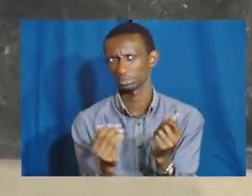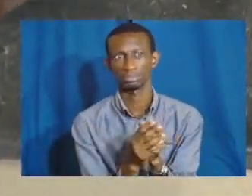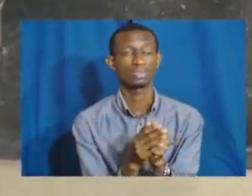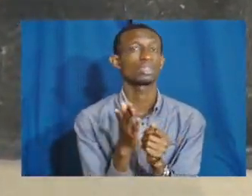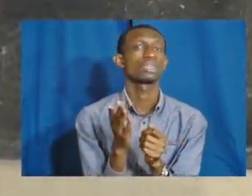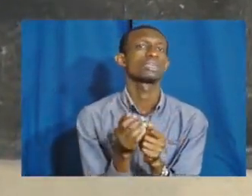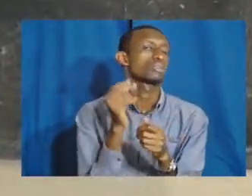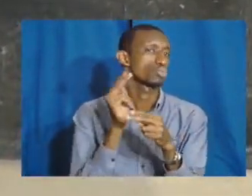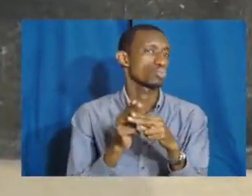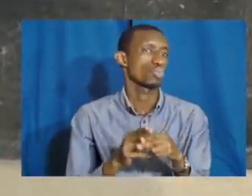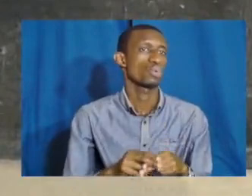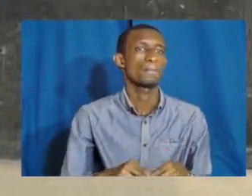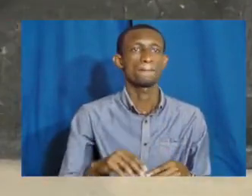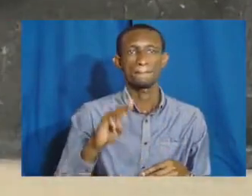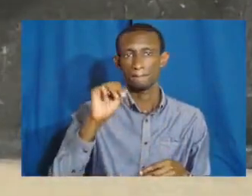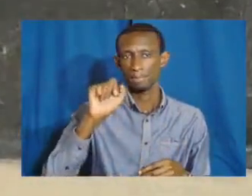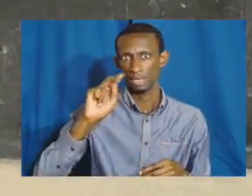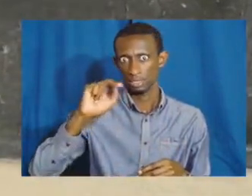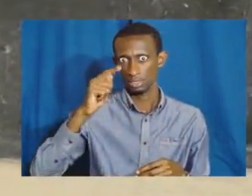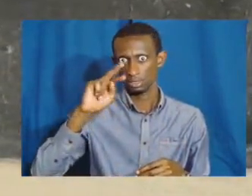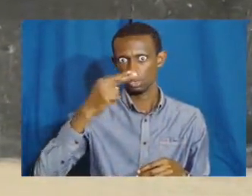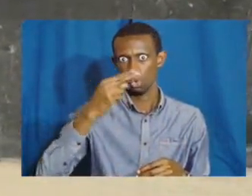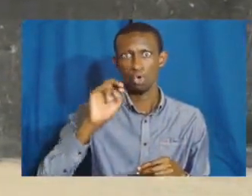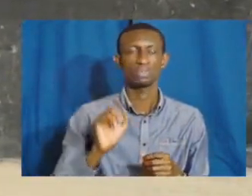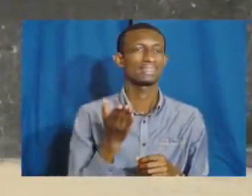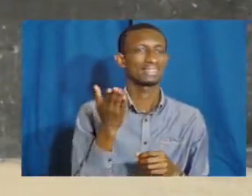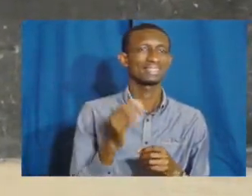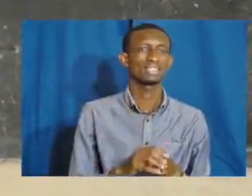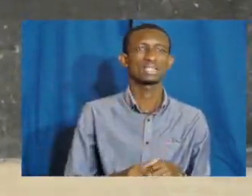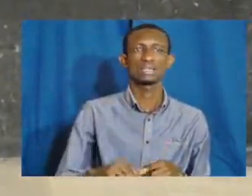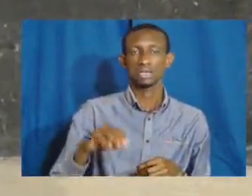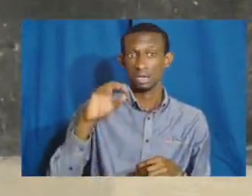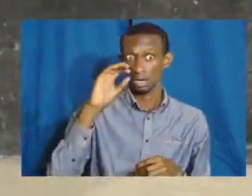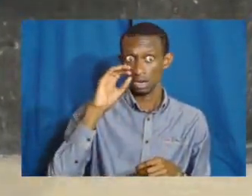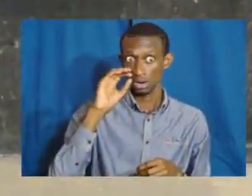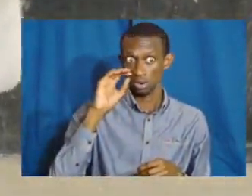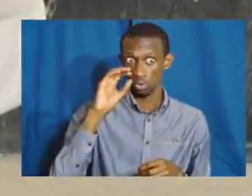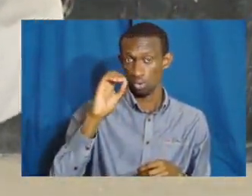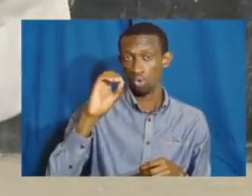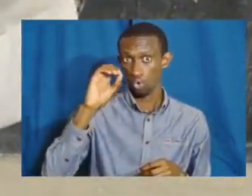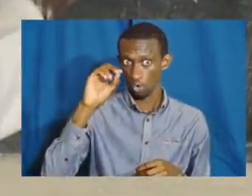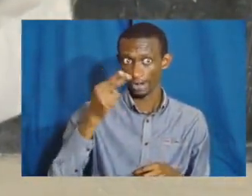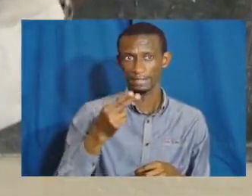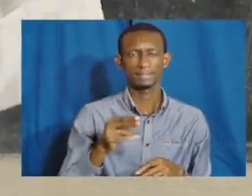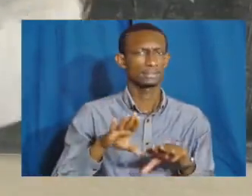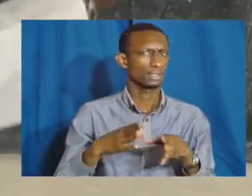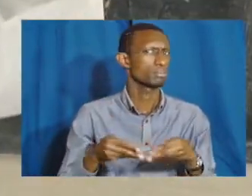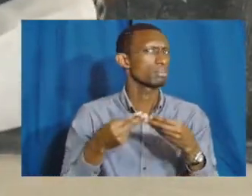methanol, this is only one OH. If I give an example of ethanol,